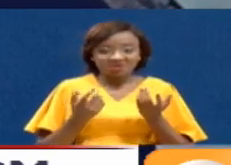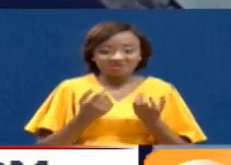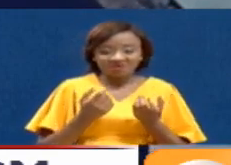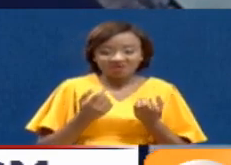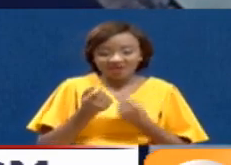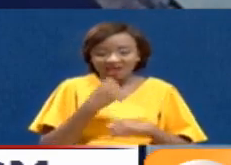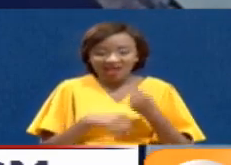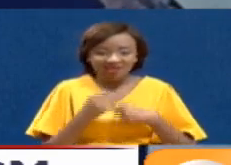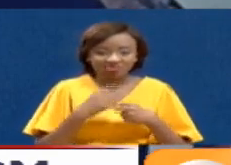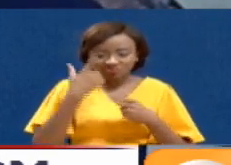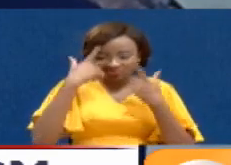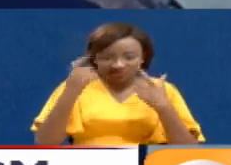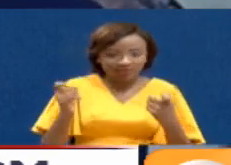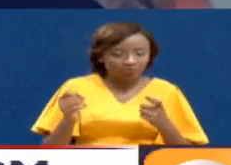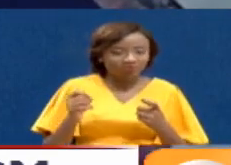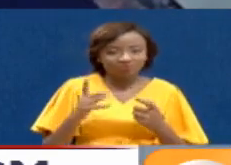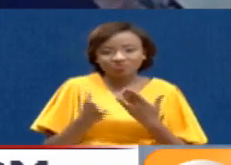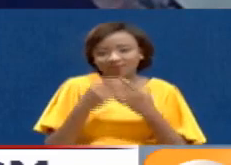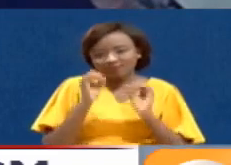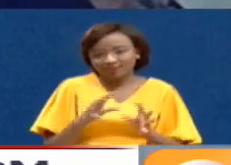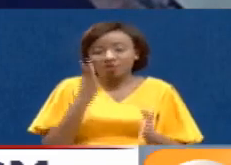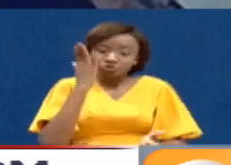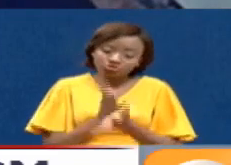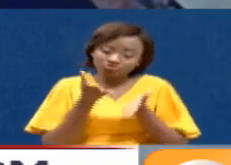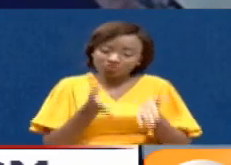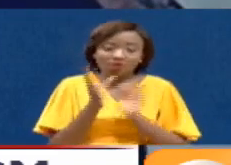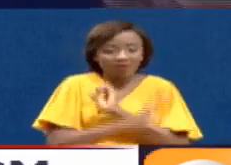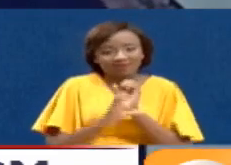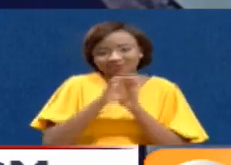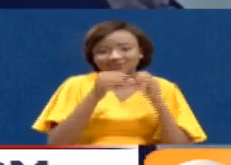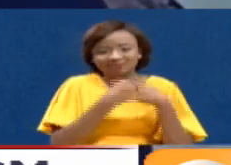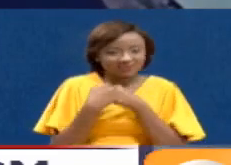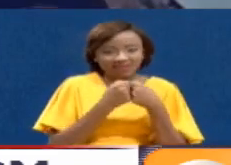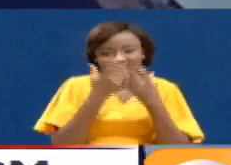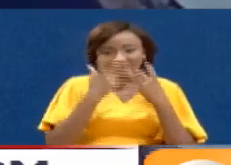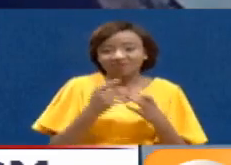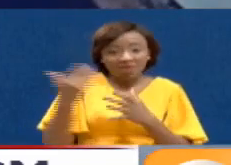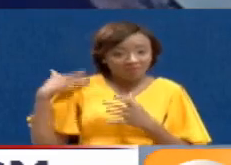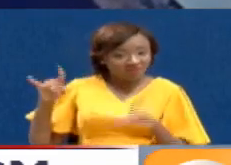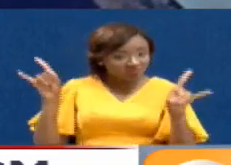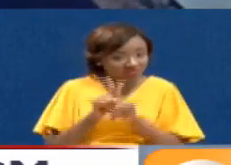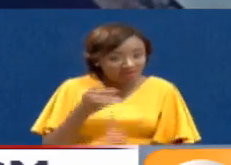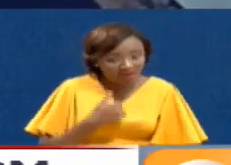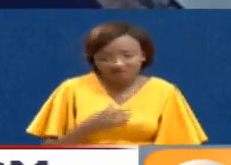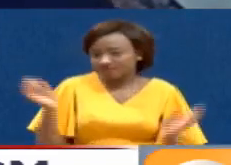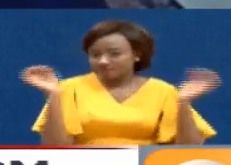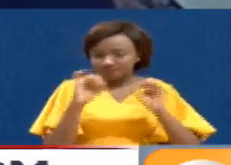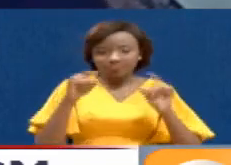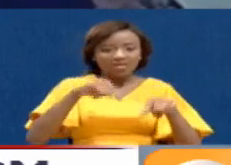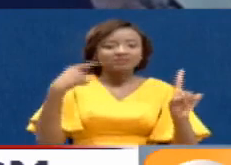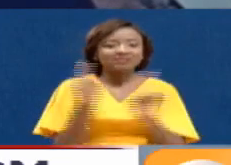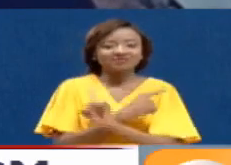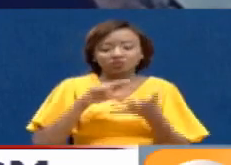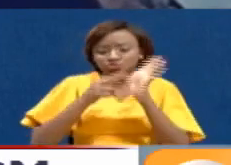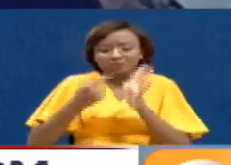now. We have the fortune and misfortune as a country that we have never had a serious emergency. So we don't know